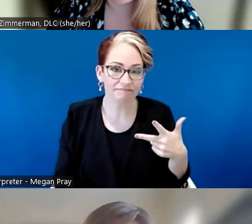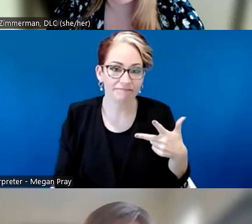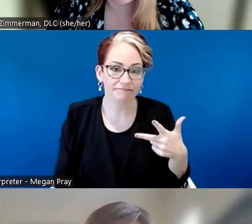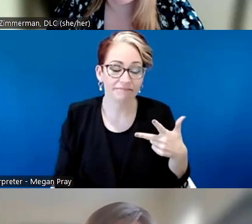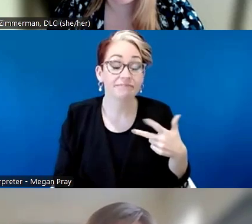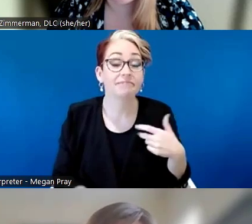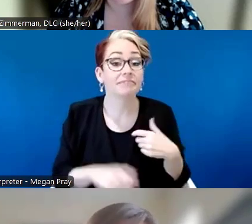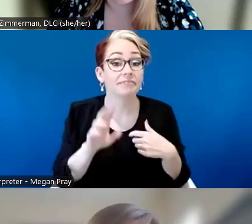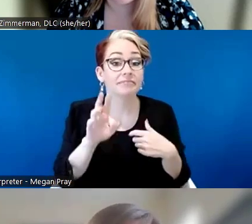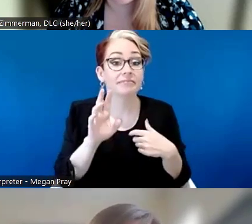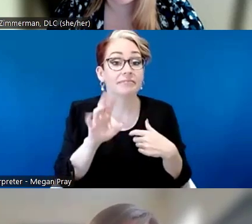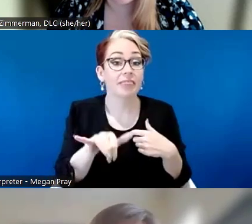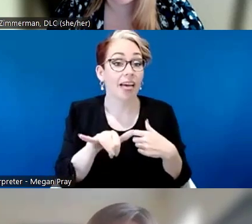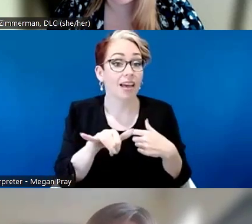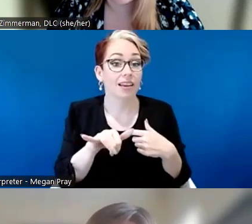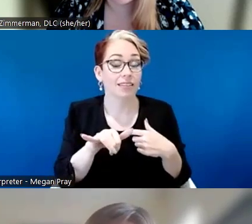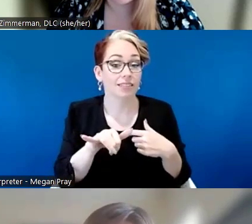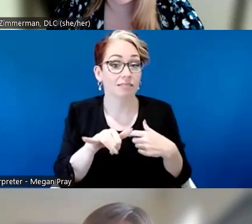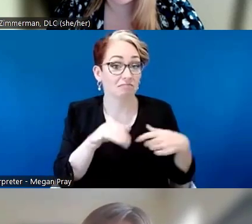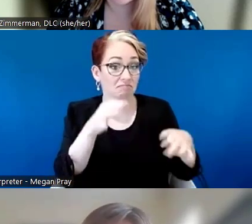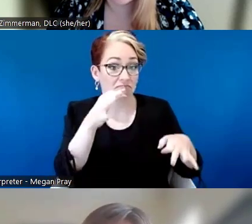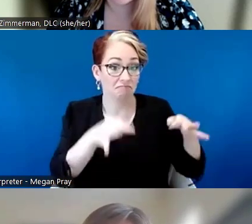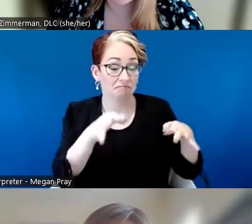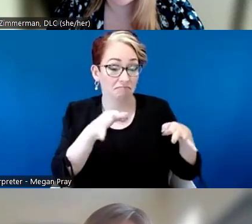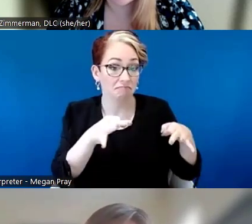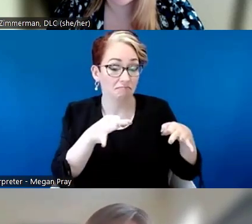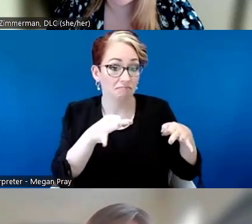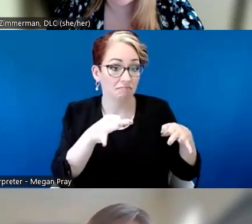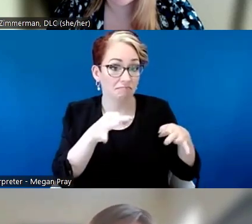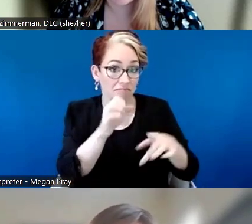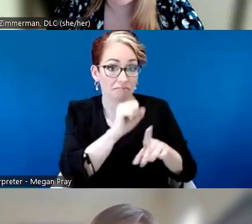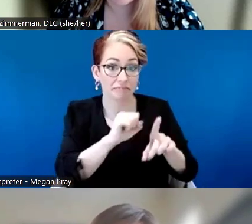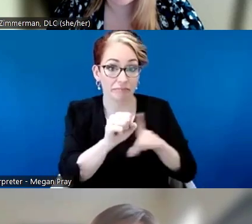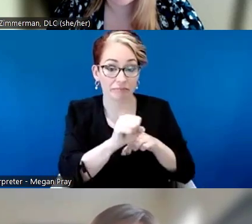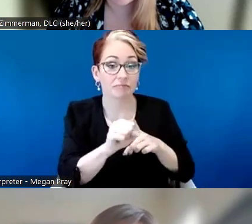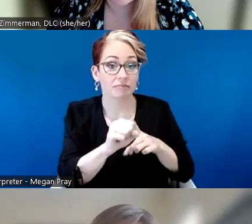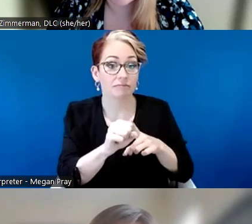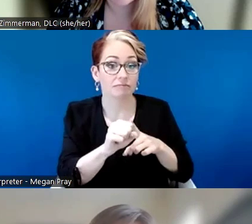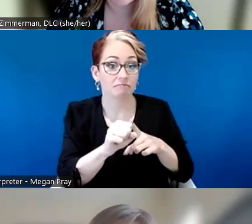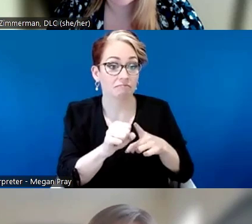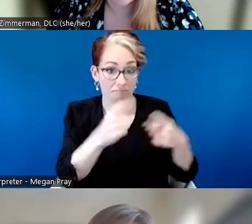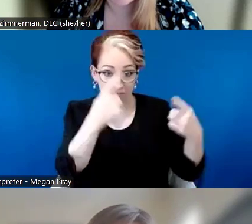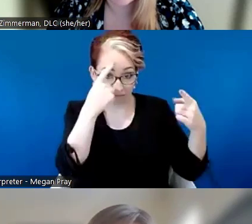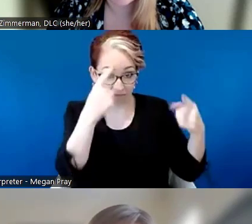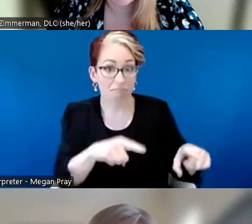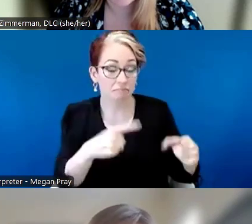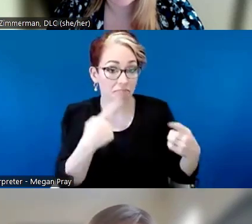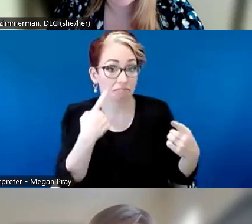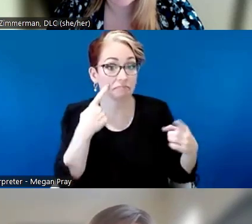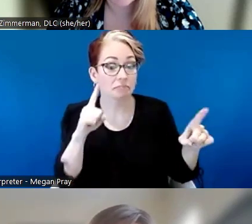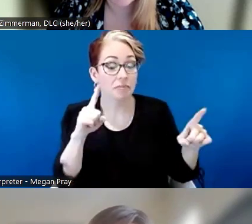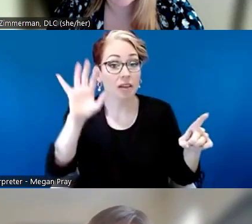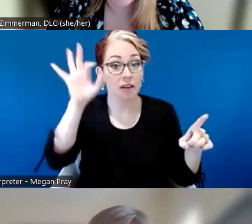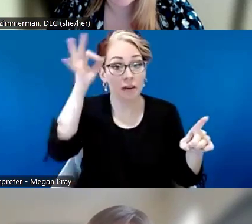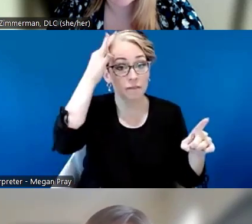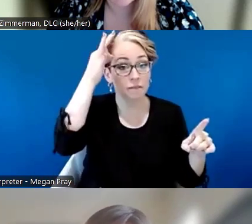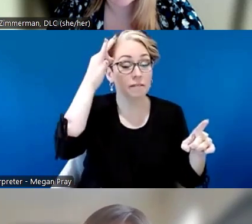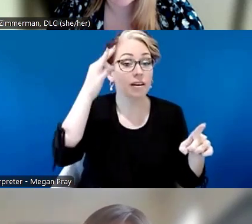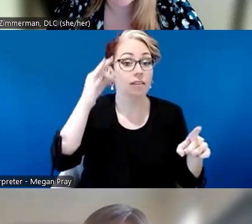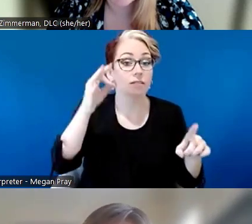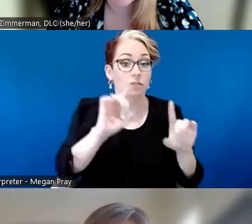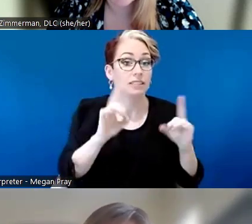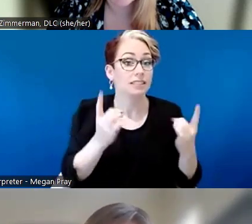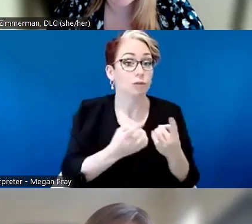resolved rather quickly through an agreed upon judgment. The Federal District Court issued an